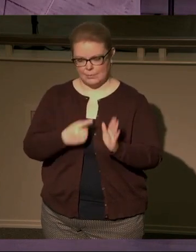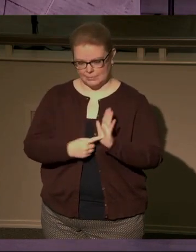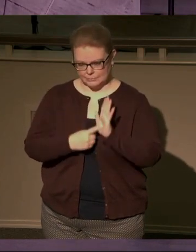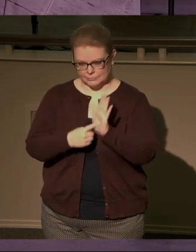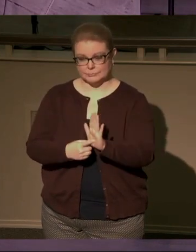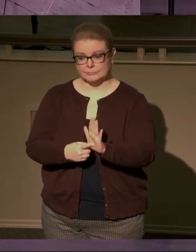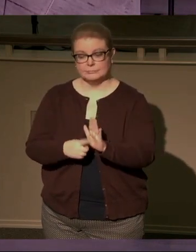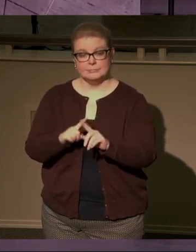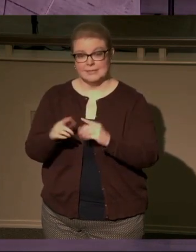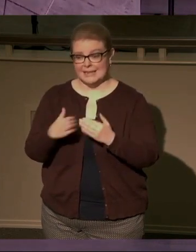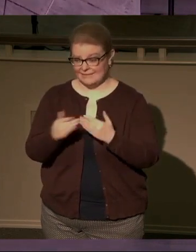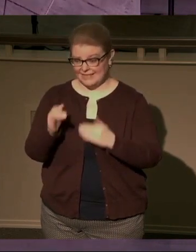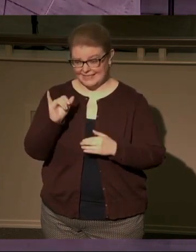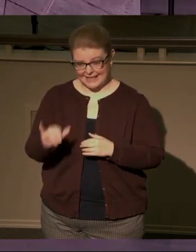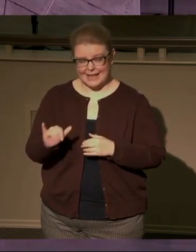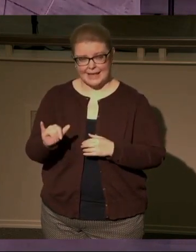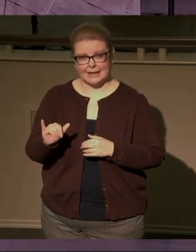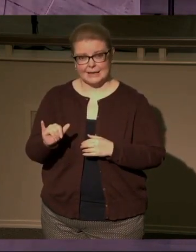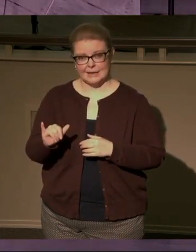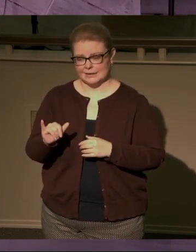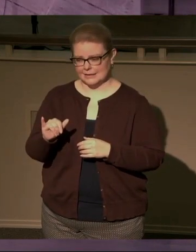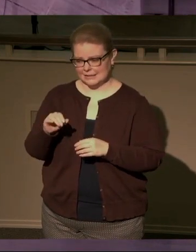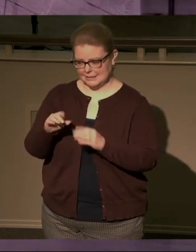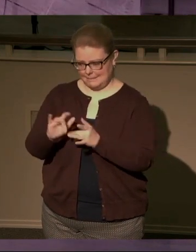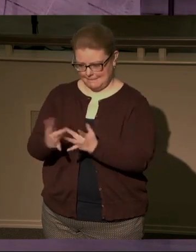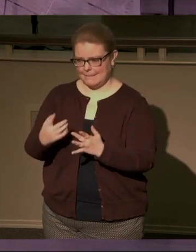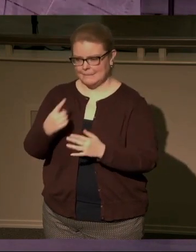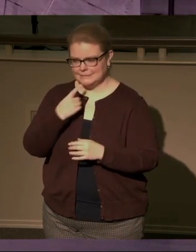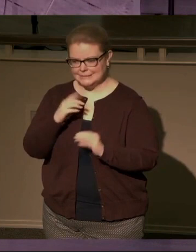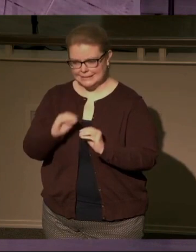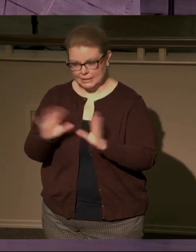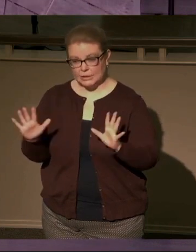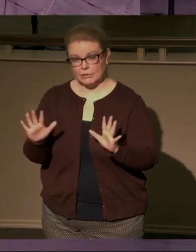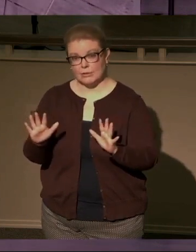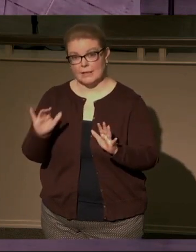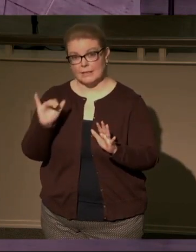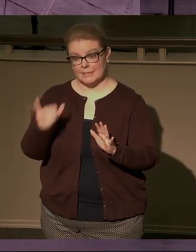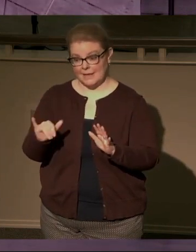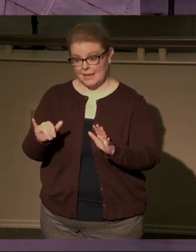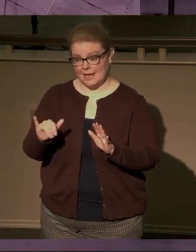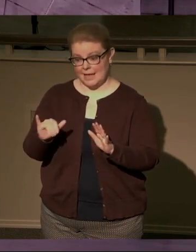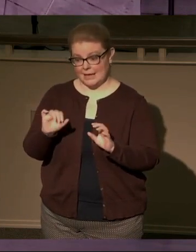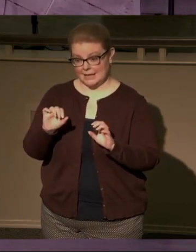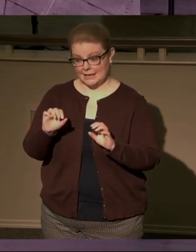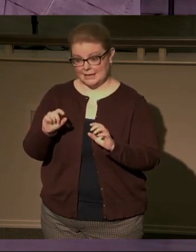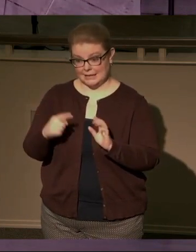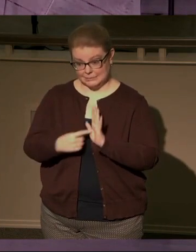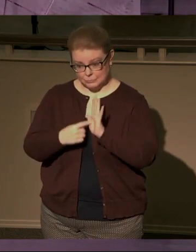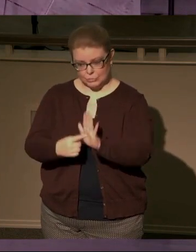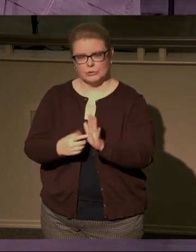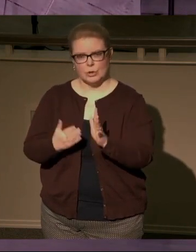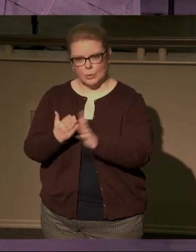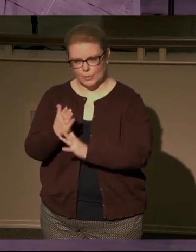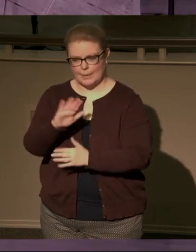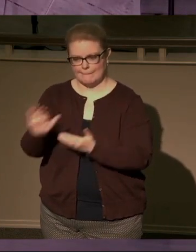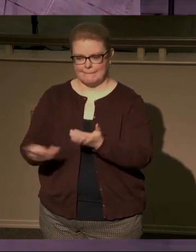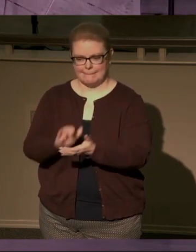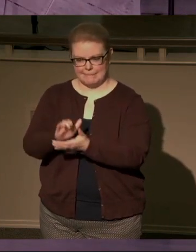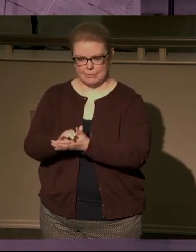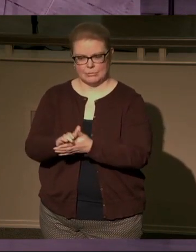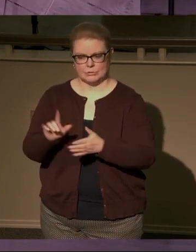But even that is qualified in the scripture. That sexual expression has one platform, and that's called marriage.